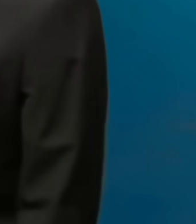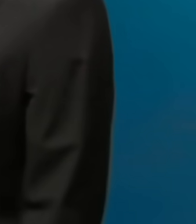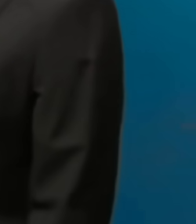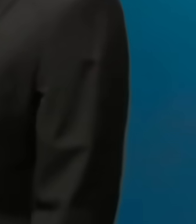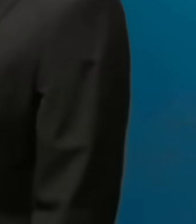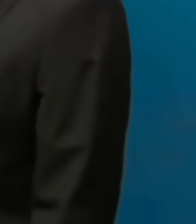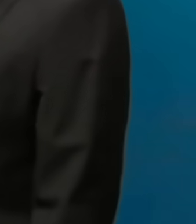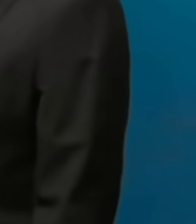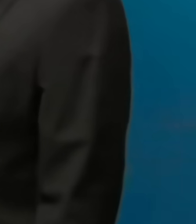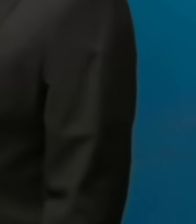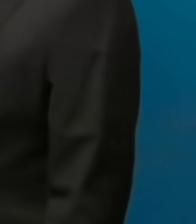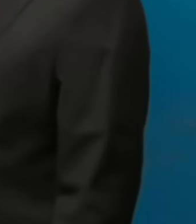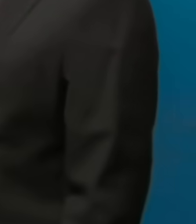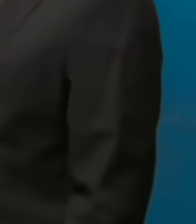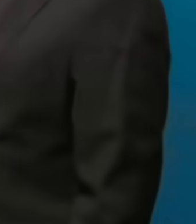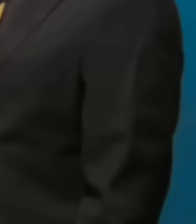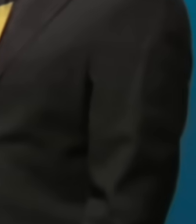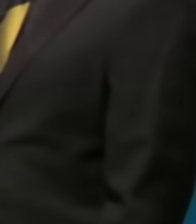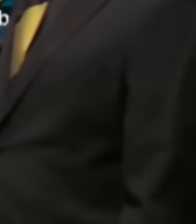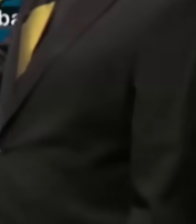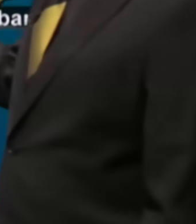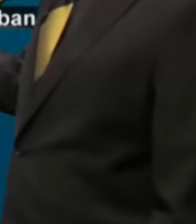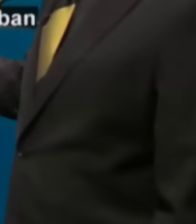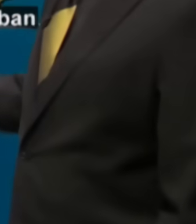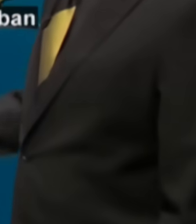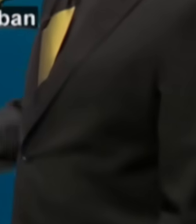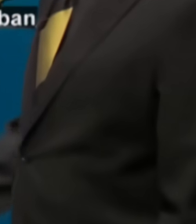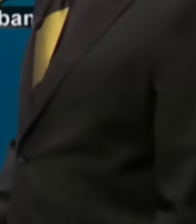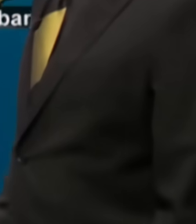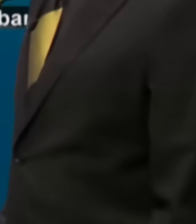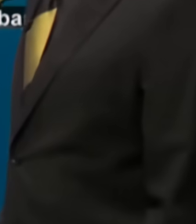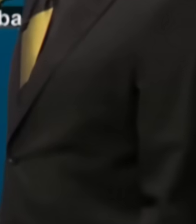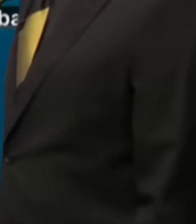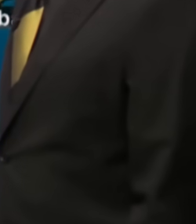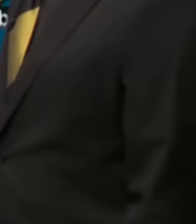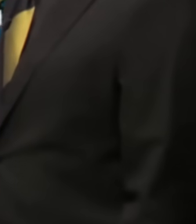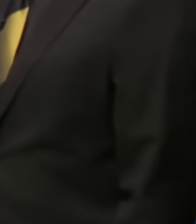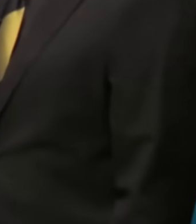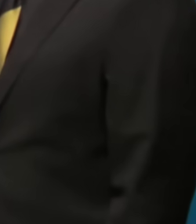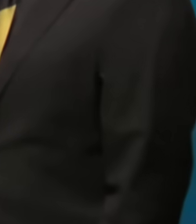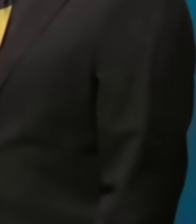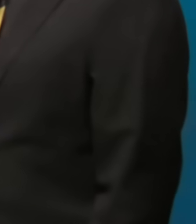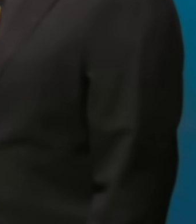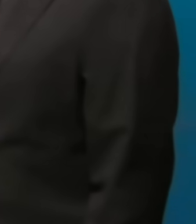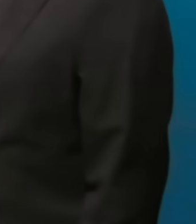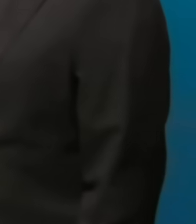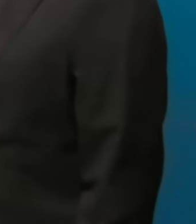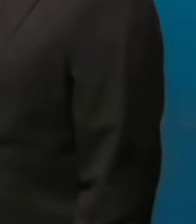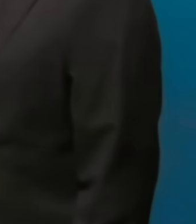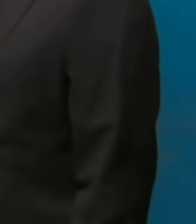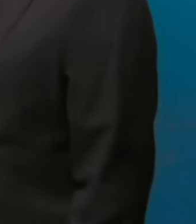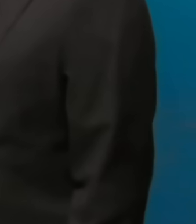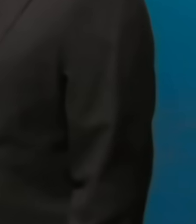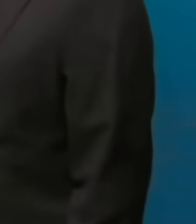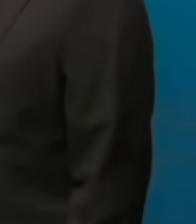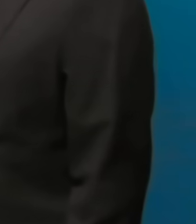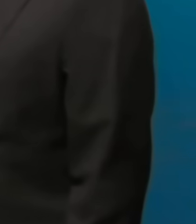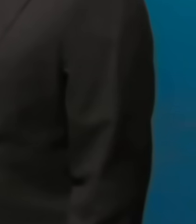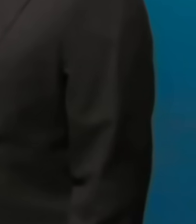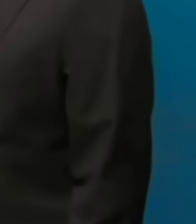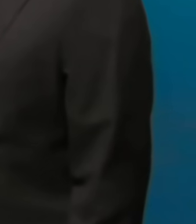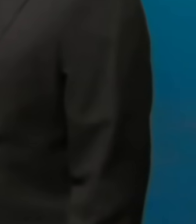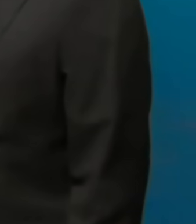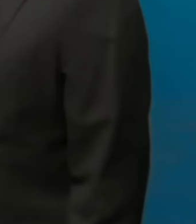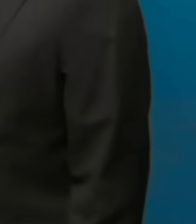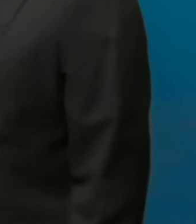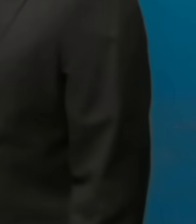tlhokomela ba sa re lemoša gabotse gore re ka ba le phišo e ntšhi ka bogare meanaga bjalo le ka Pretoria ka bo Johannesburg gona le ka Polokwane le ka Mahikeng ka North West go